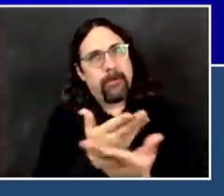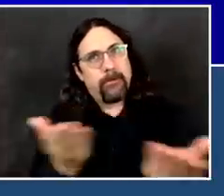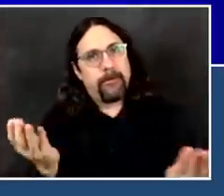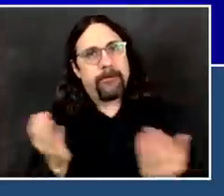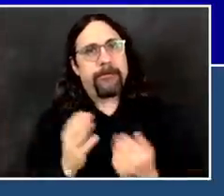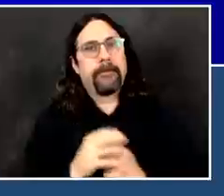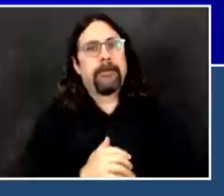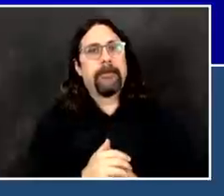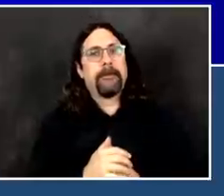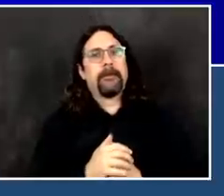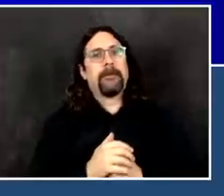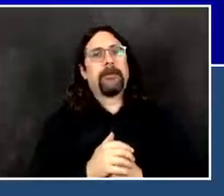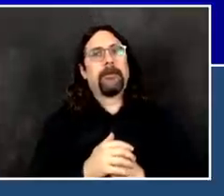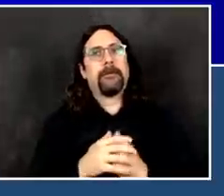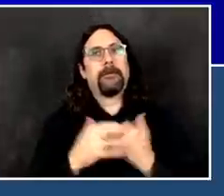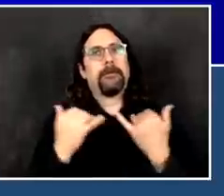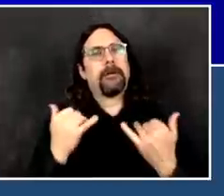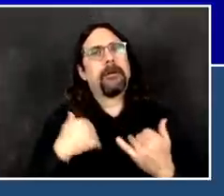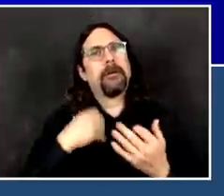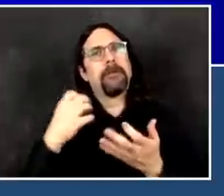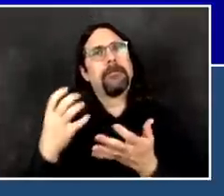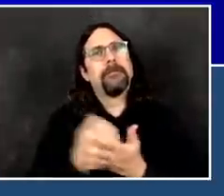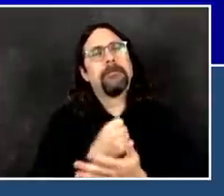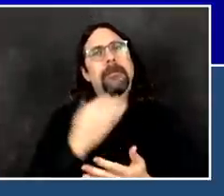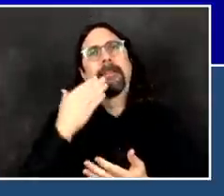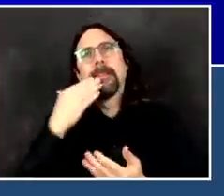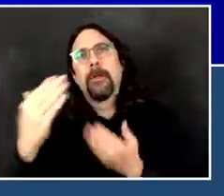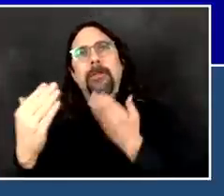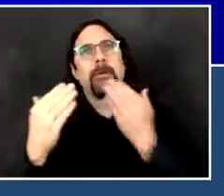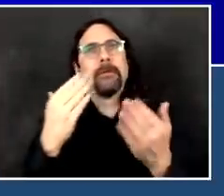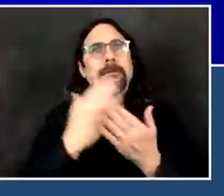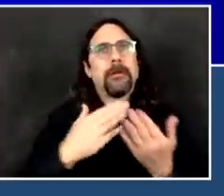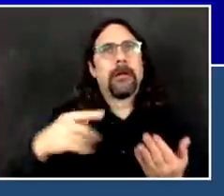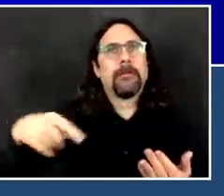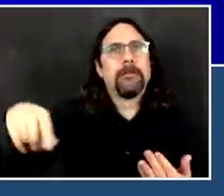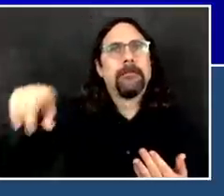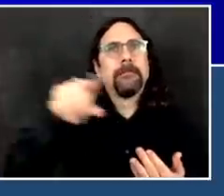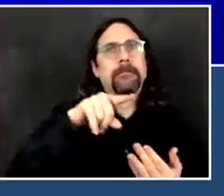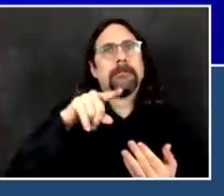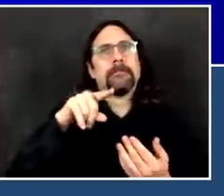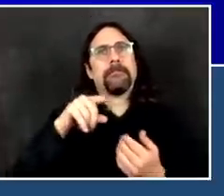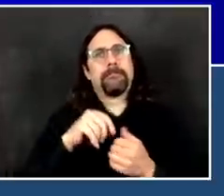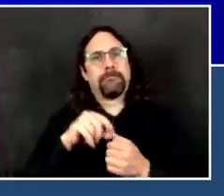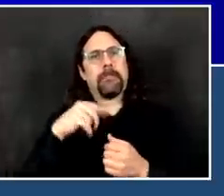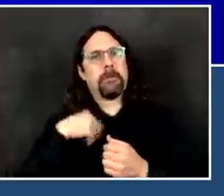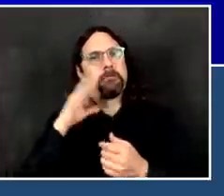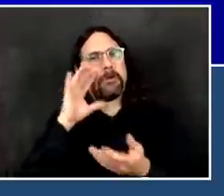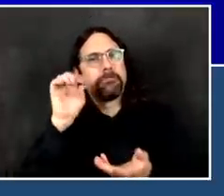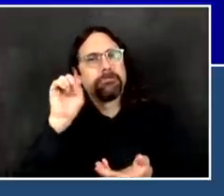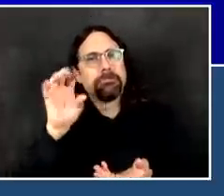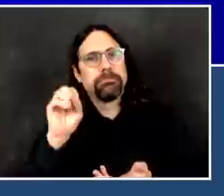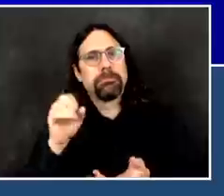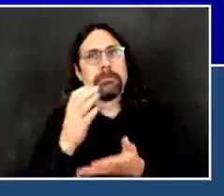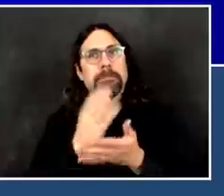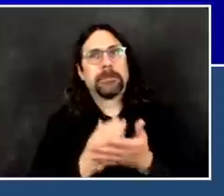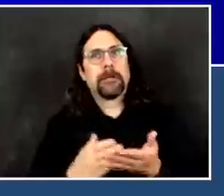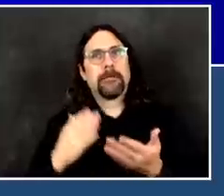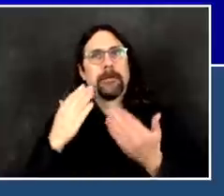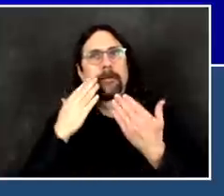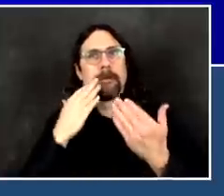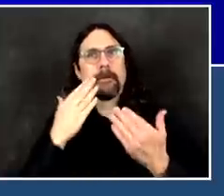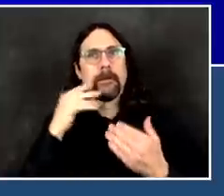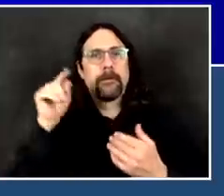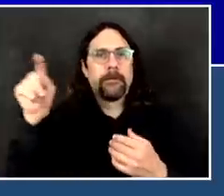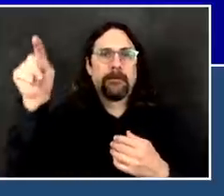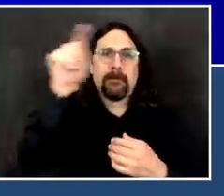stories of New Yorkers doing things for their fellow New Yorkers, but also a lot of the time people have come to our aid so we could help ourselves. And